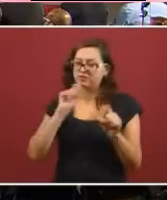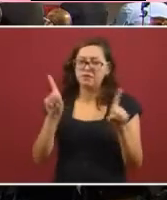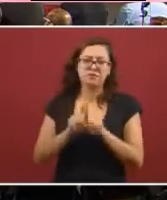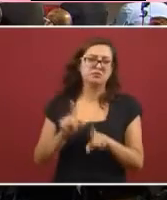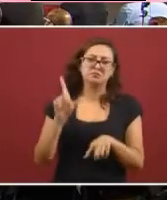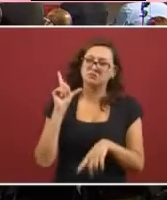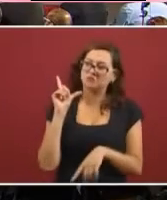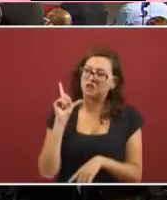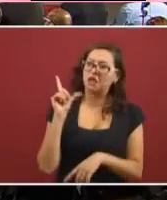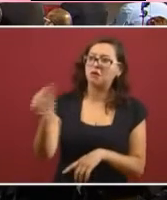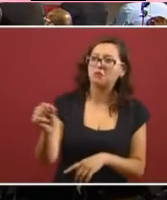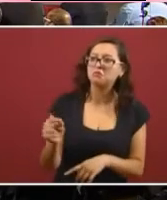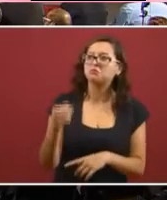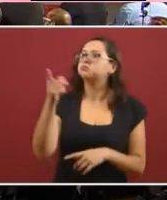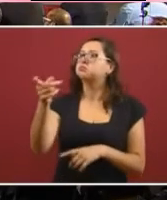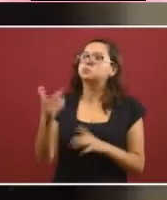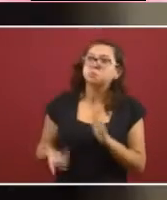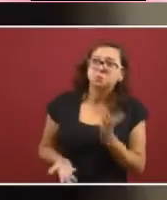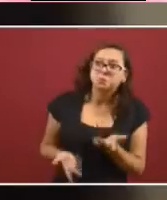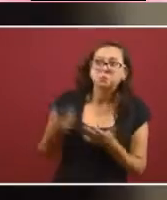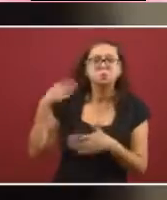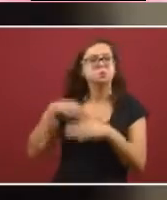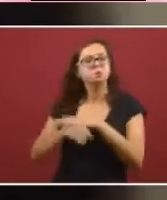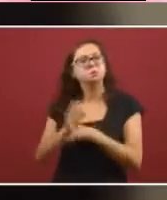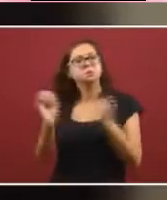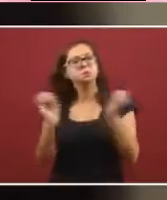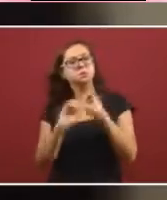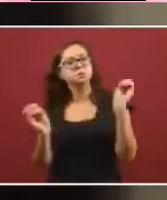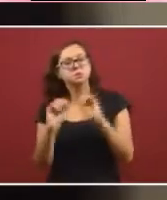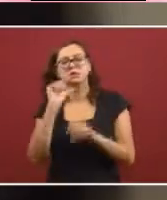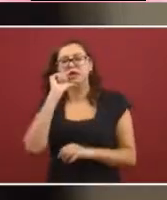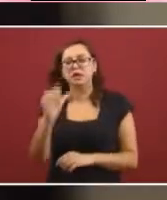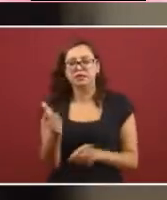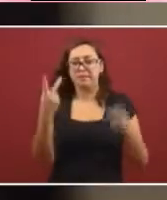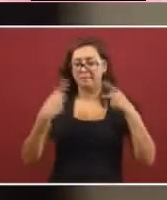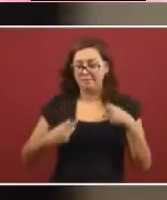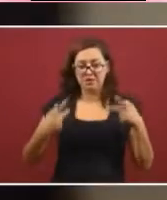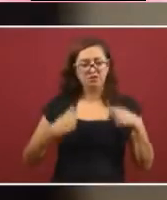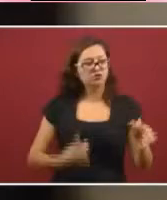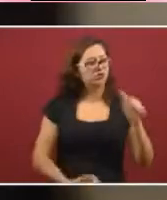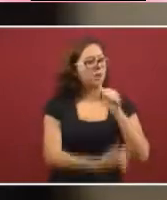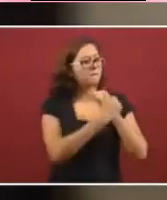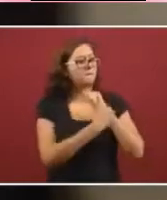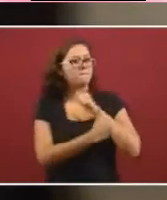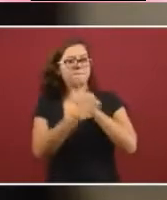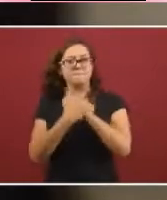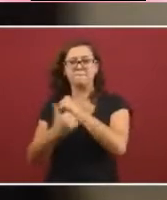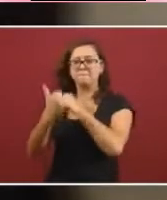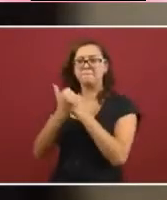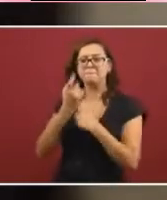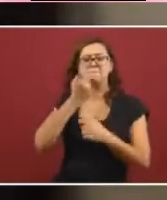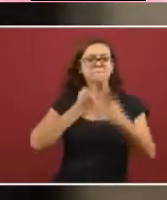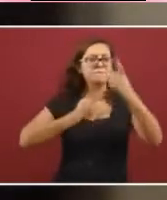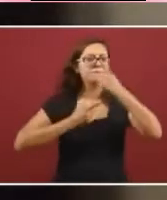he's leaving, and the work is still stopped. And the people told me